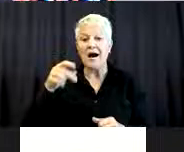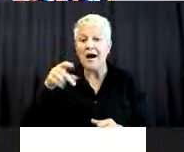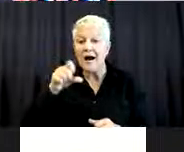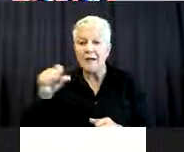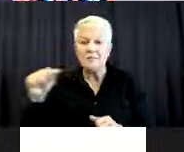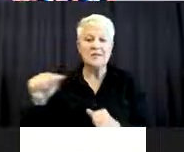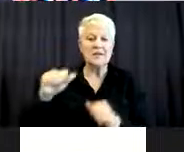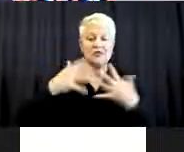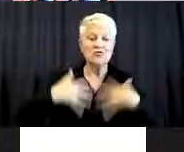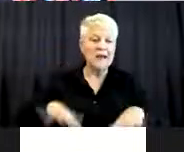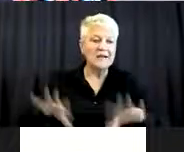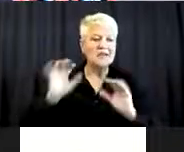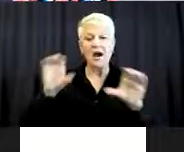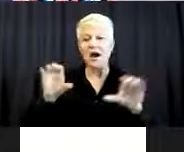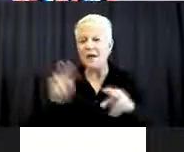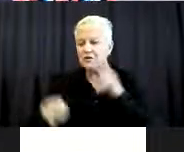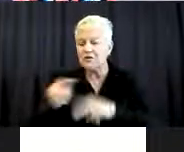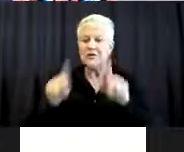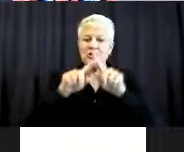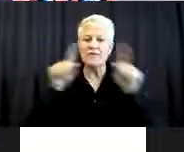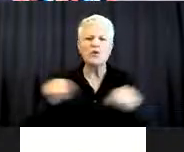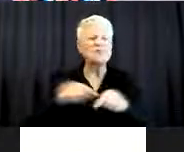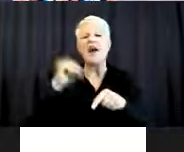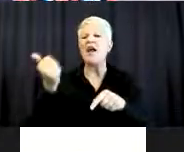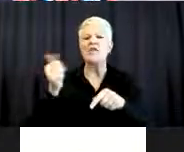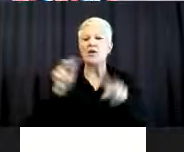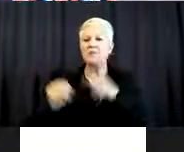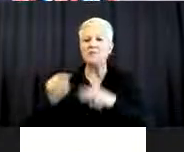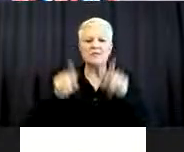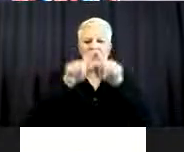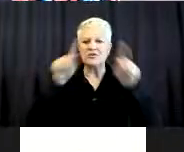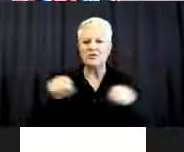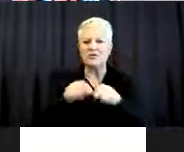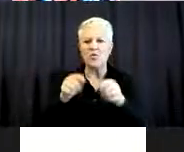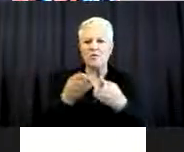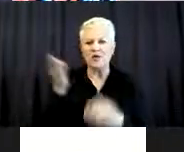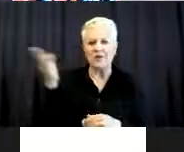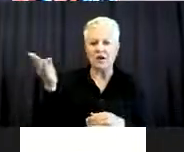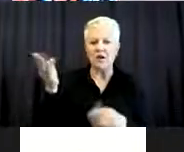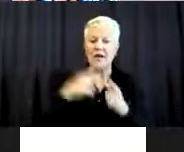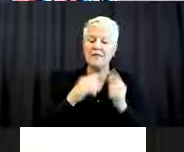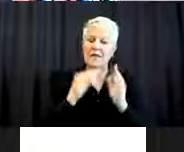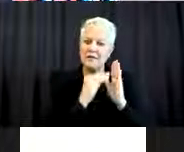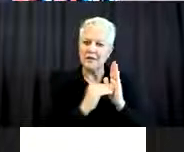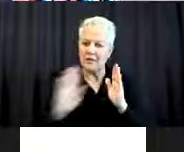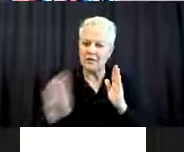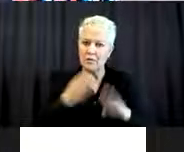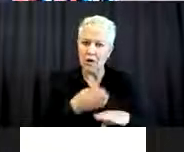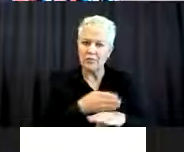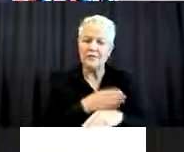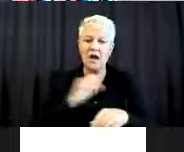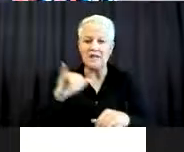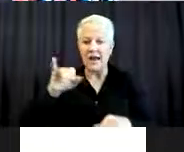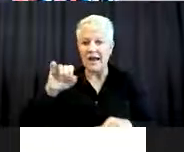events, observation forms, and other observation forms. And then documenting progress on your IEP